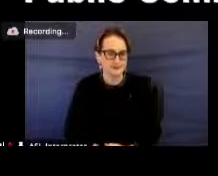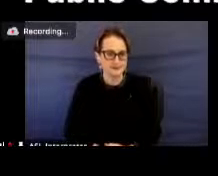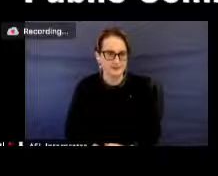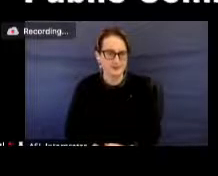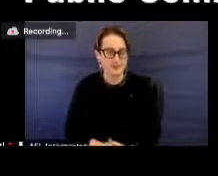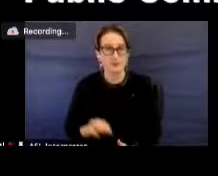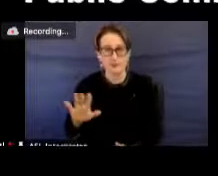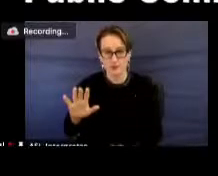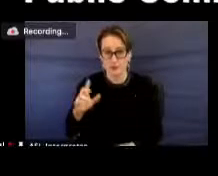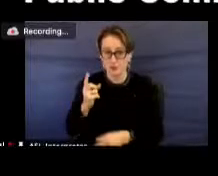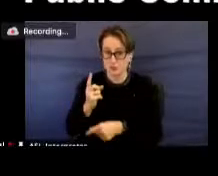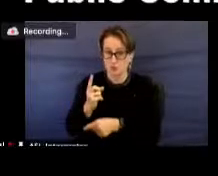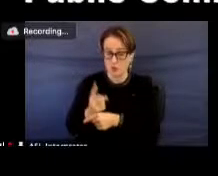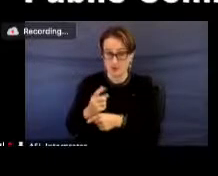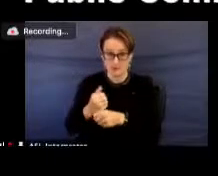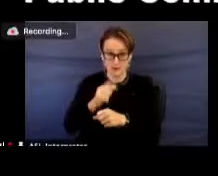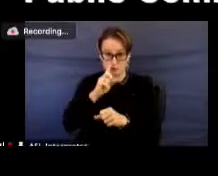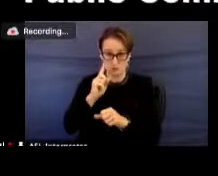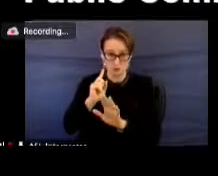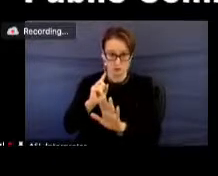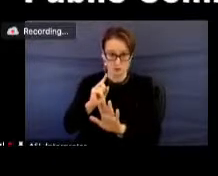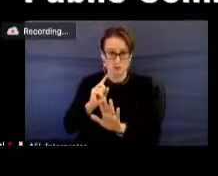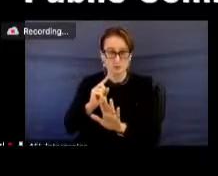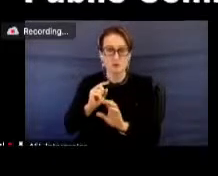Okay. So then, if I understand it correctly, they